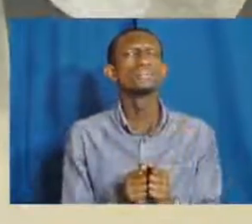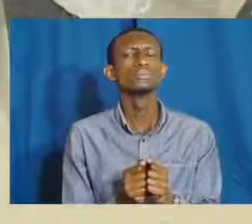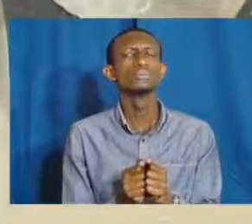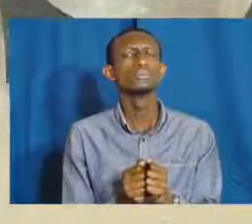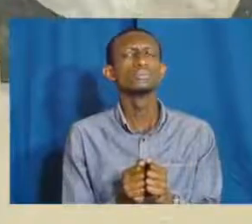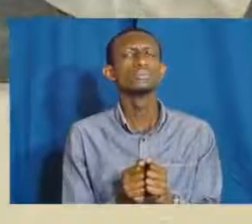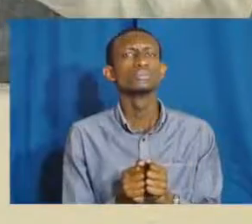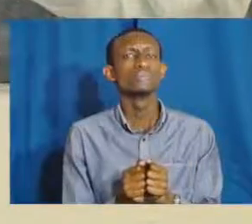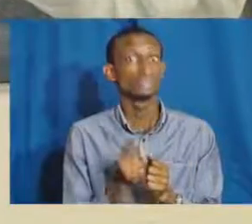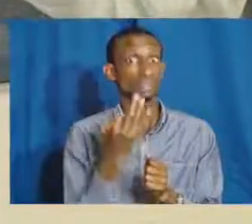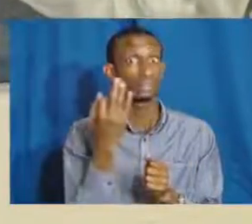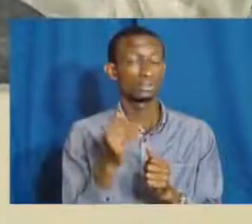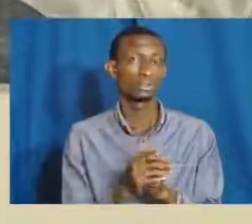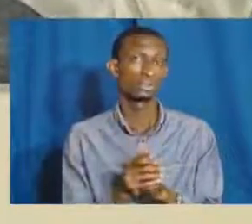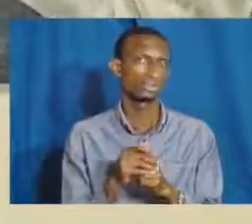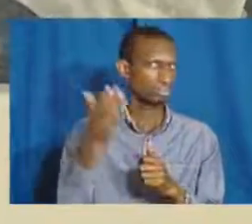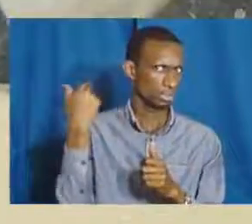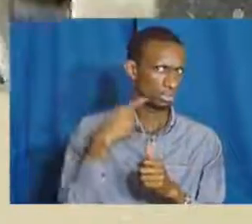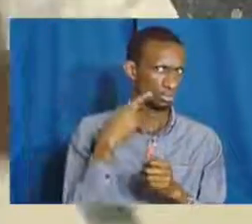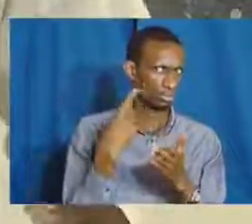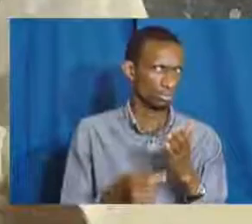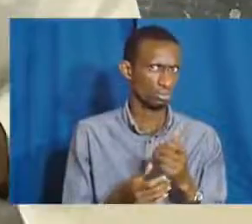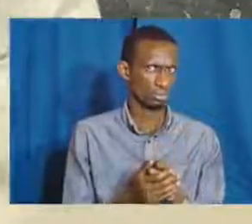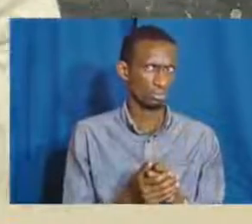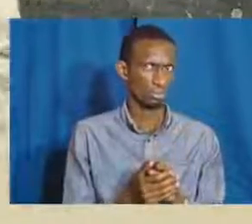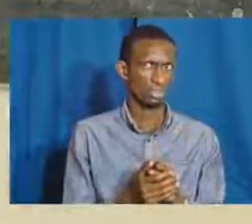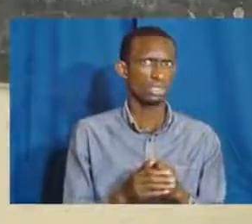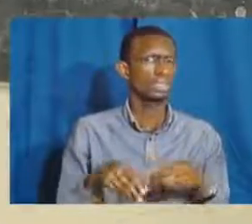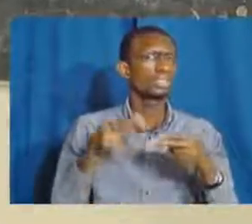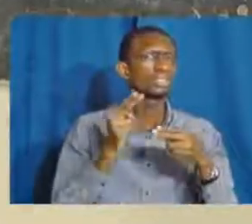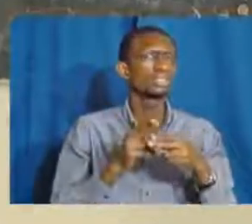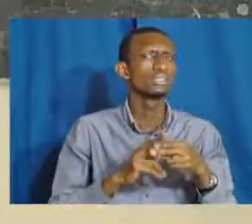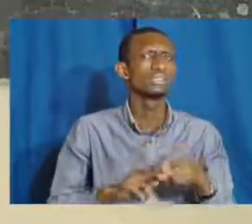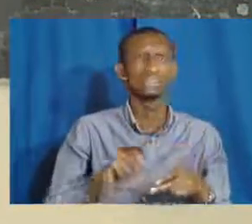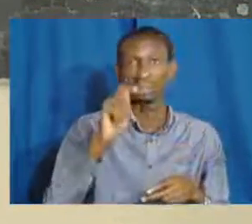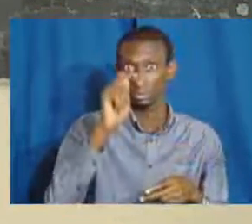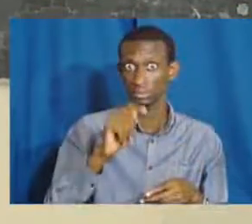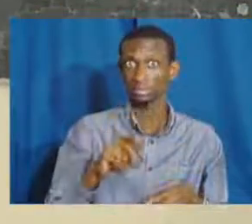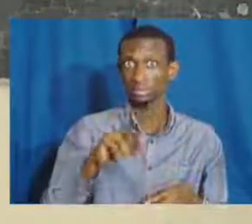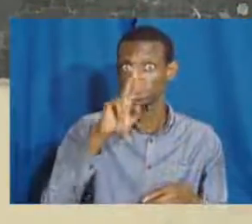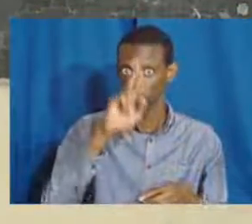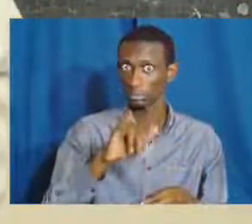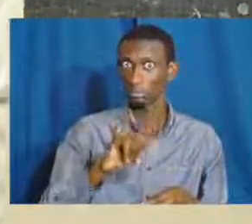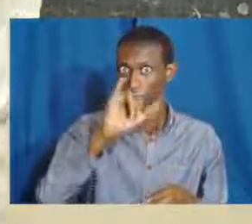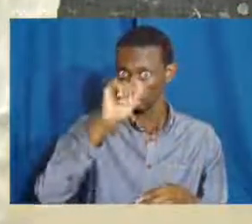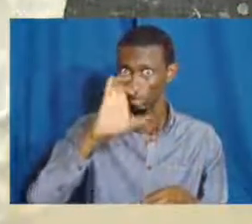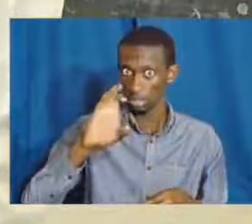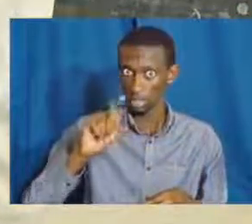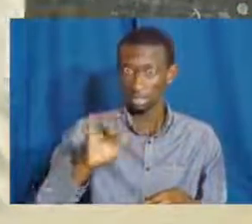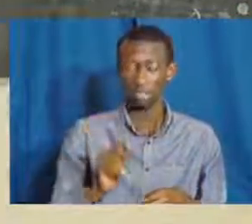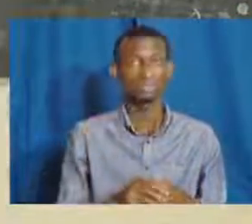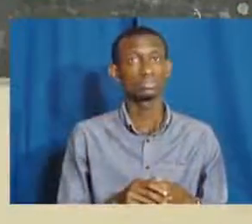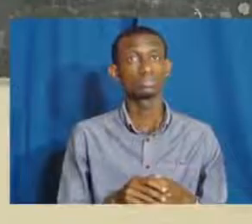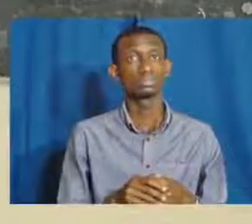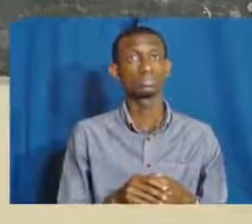remember. What did we call them? We called them triads. So in the groups of three threes, and he